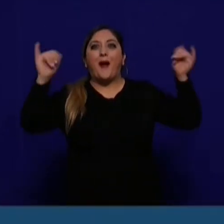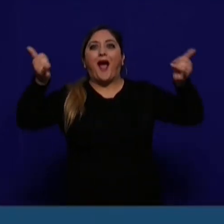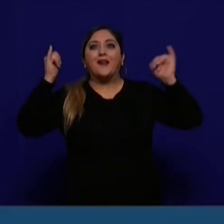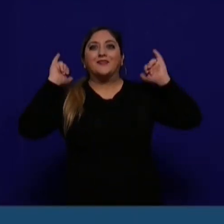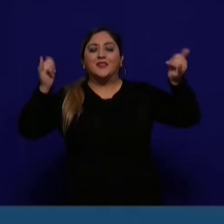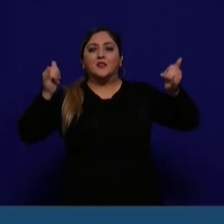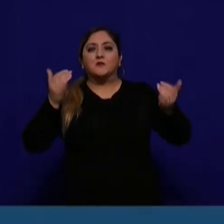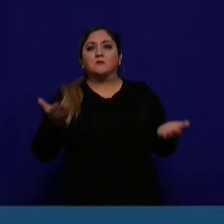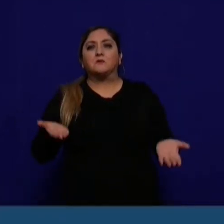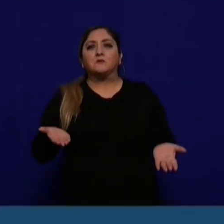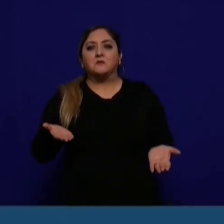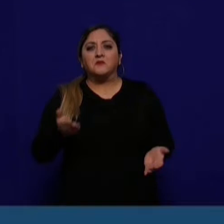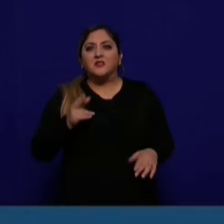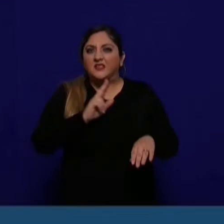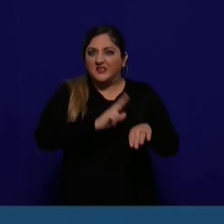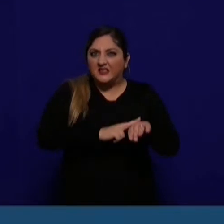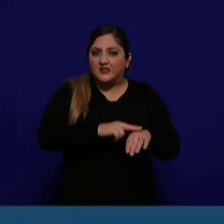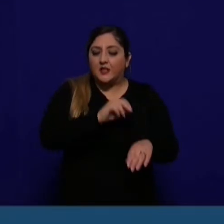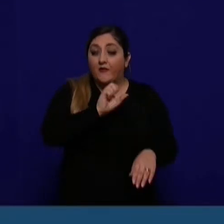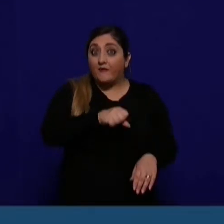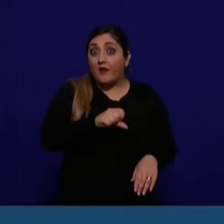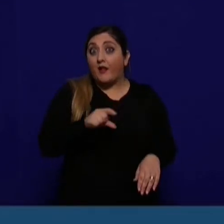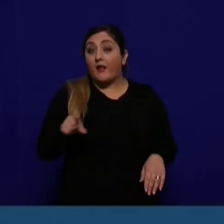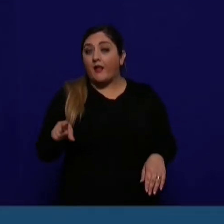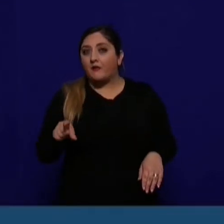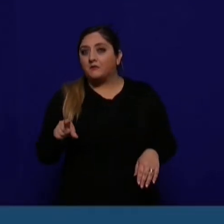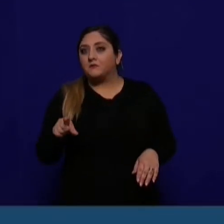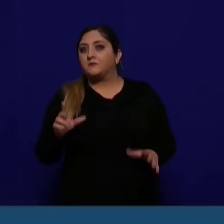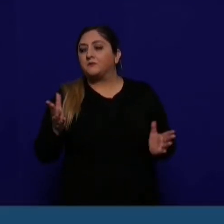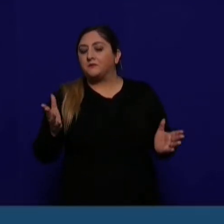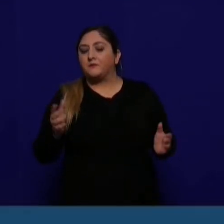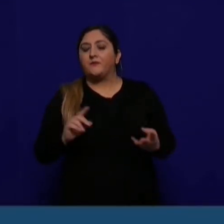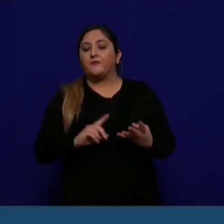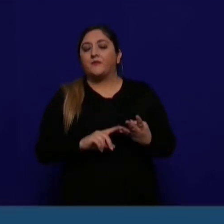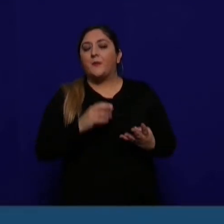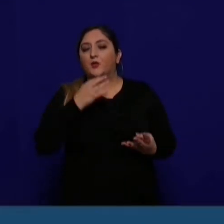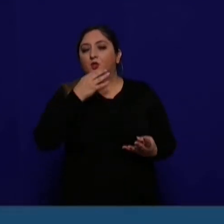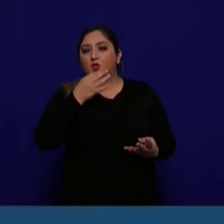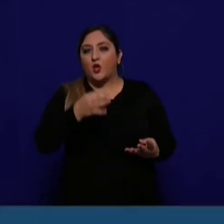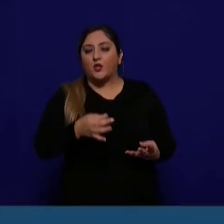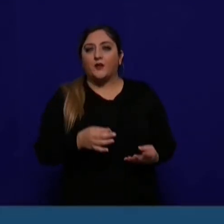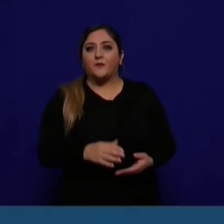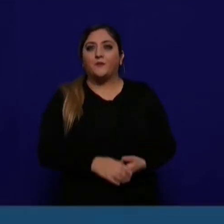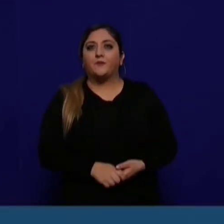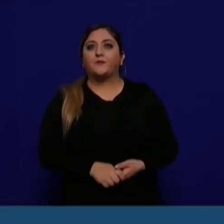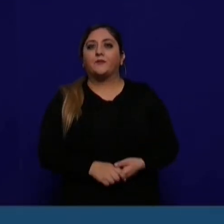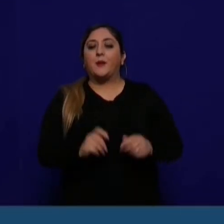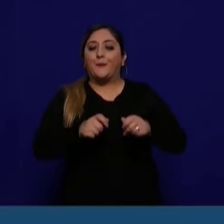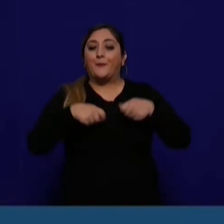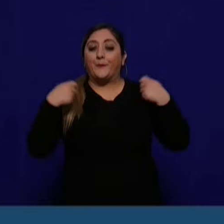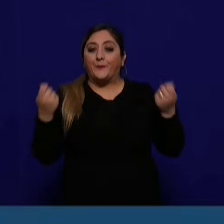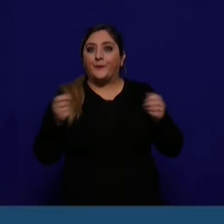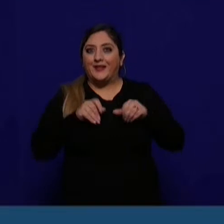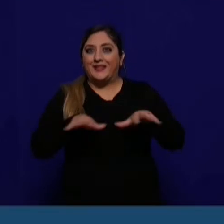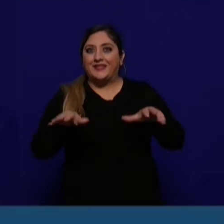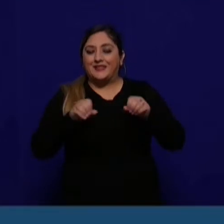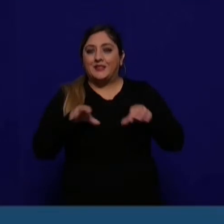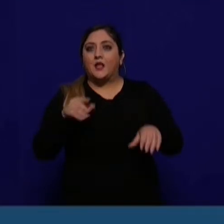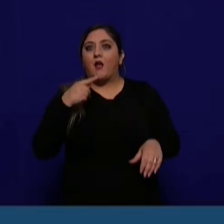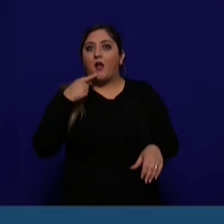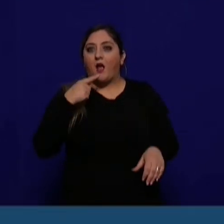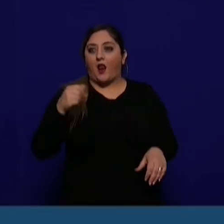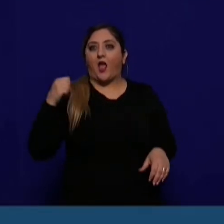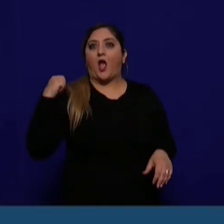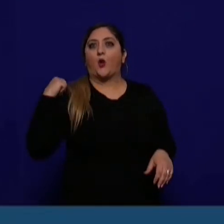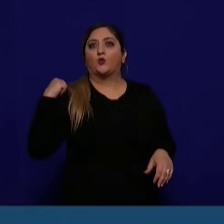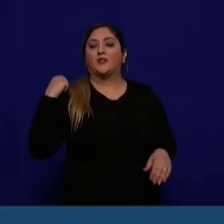le se jittieħdu passi fil-konfront tagħhom u l-aħħar domanda, rapporti fil-medja qed jgħidu li skont il-pjan li għandhom f'idejhom l-awtoritajiet